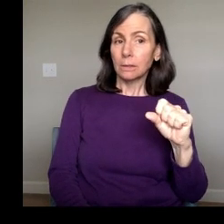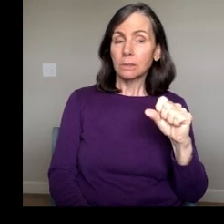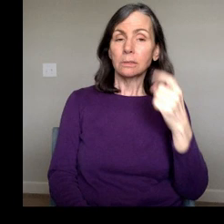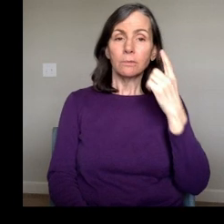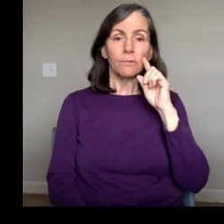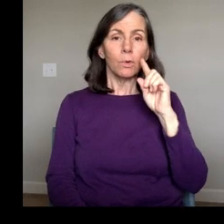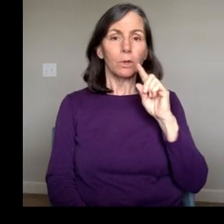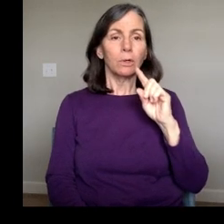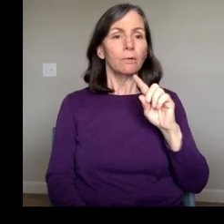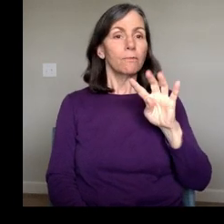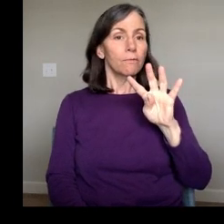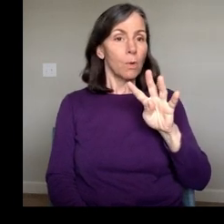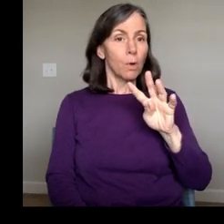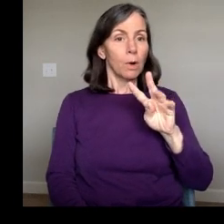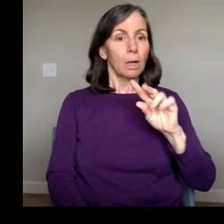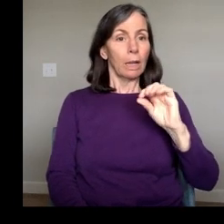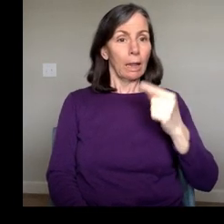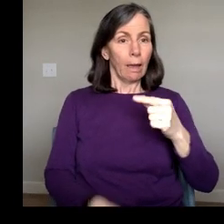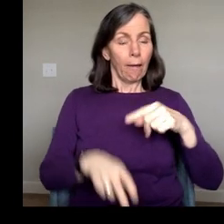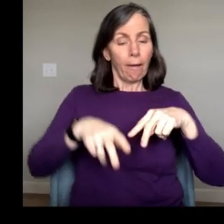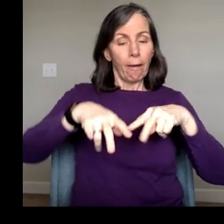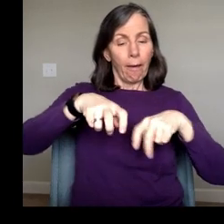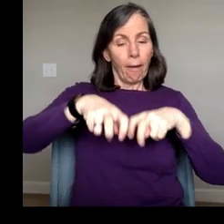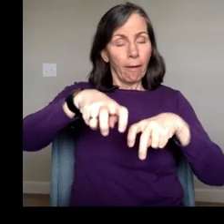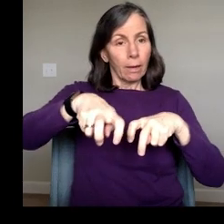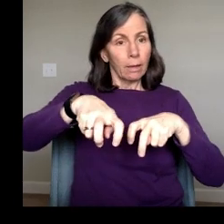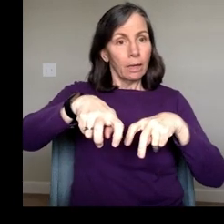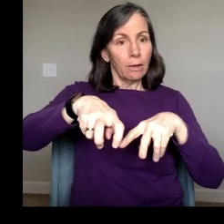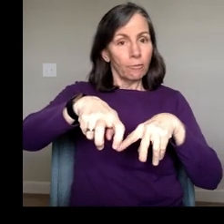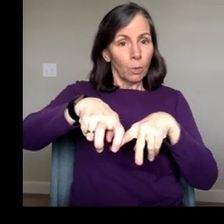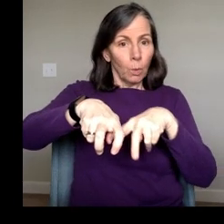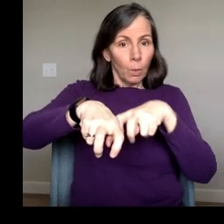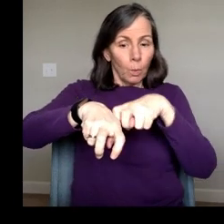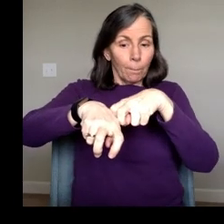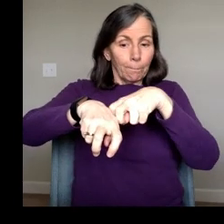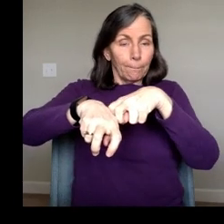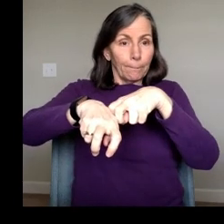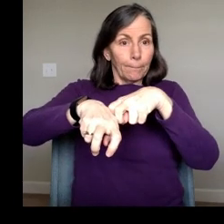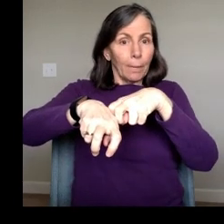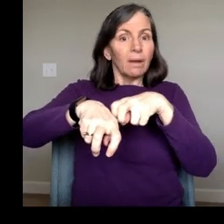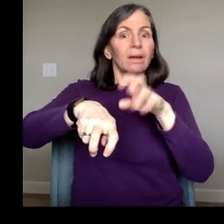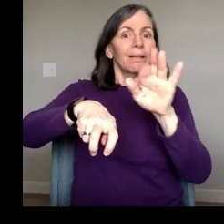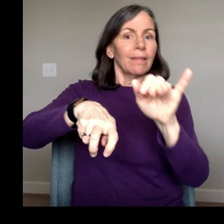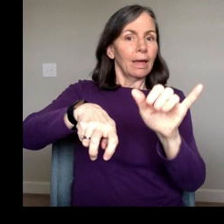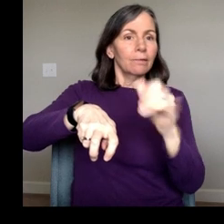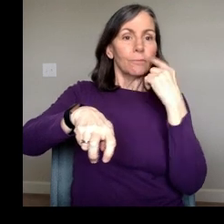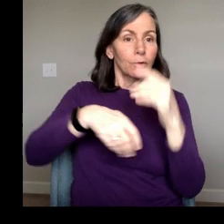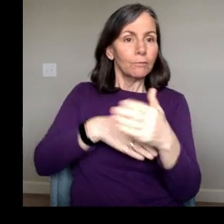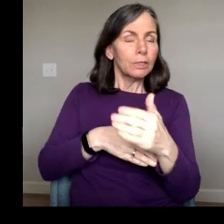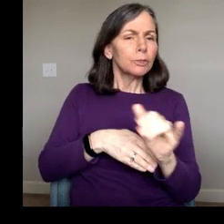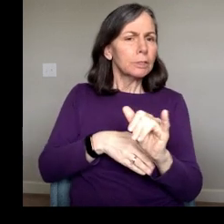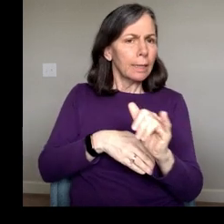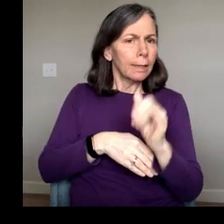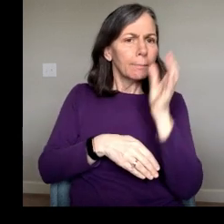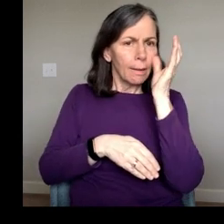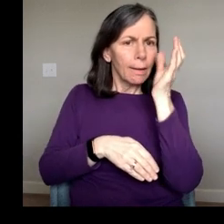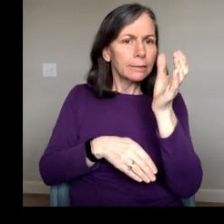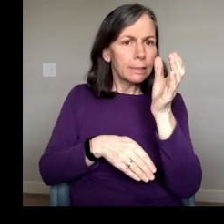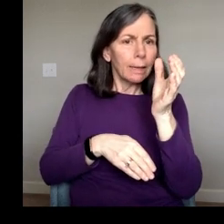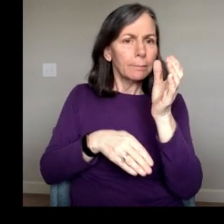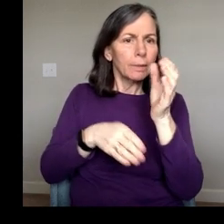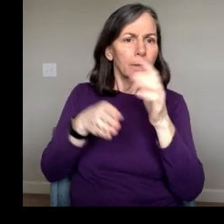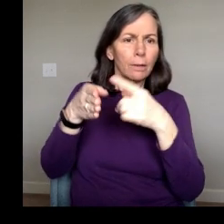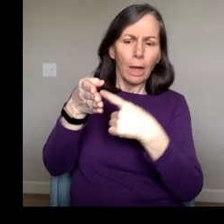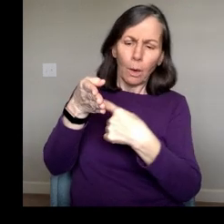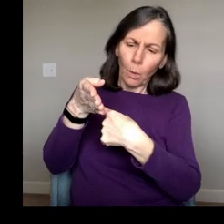see in sticklebacks is the equivalent of losing legs. How does such a dramatic change